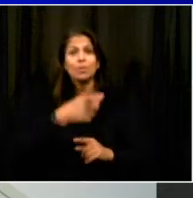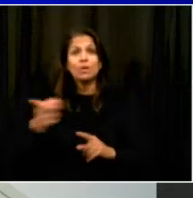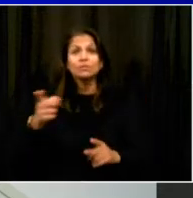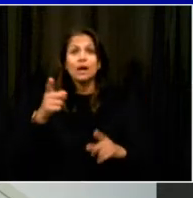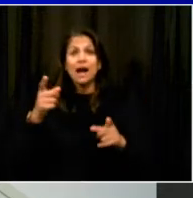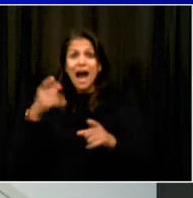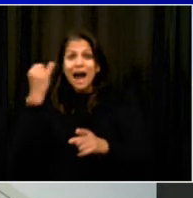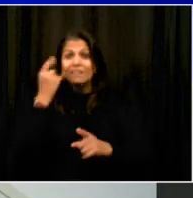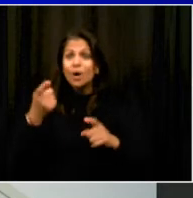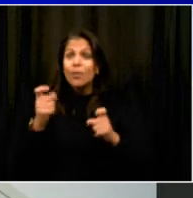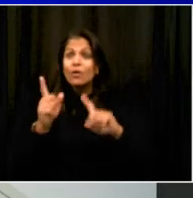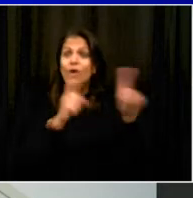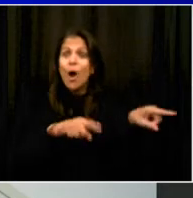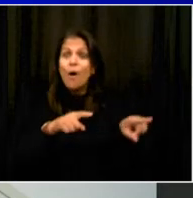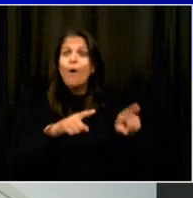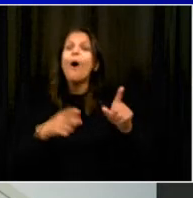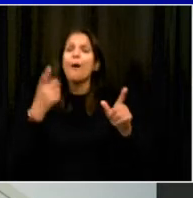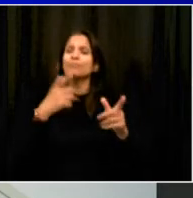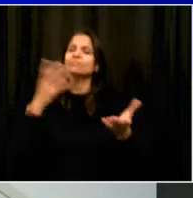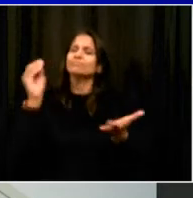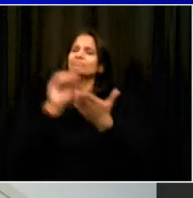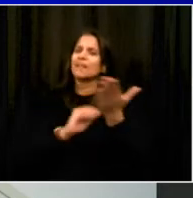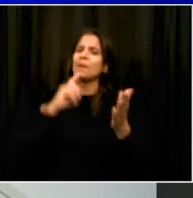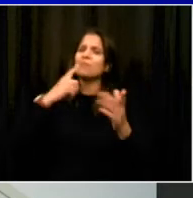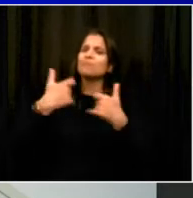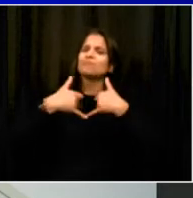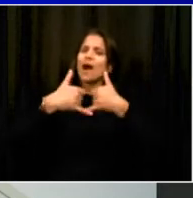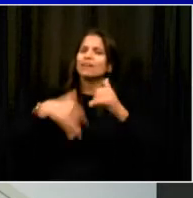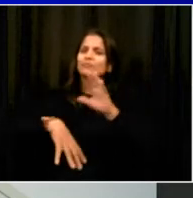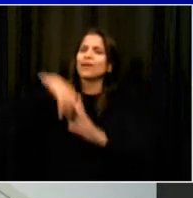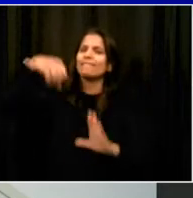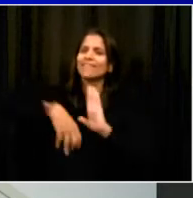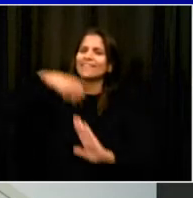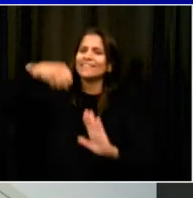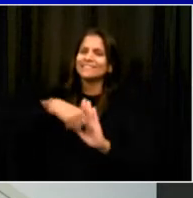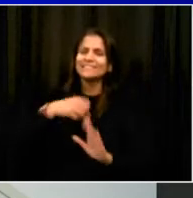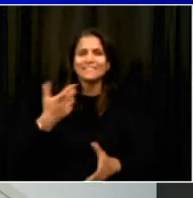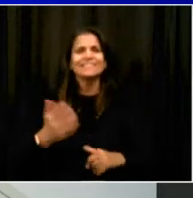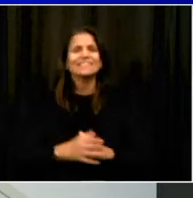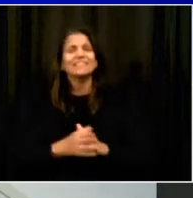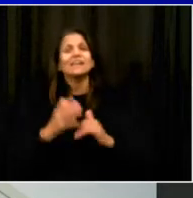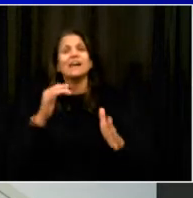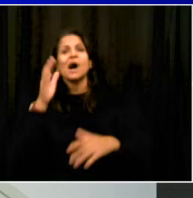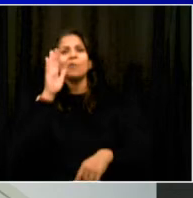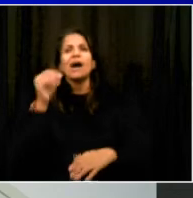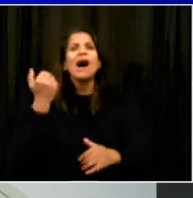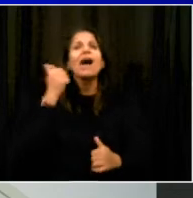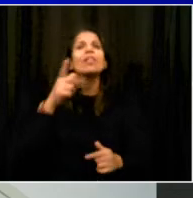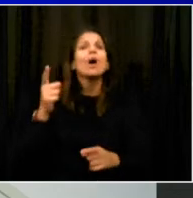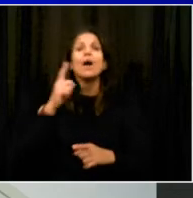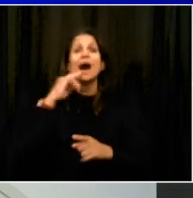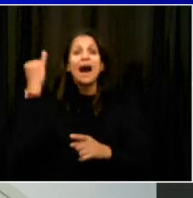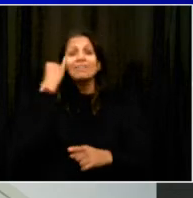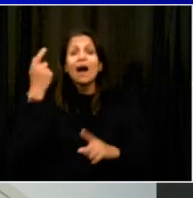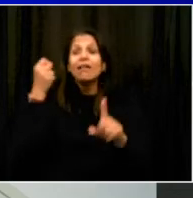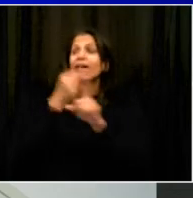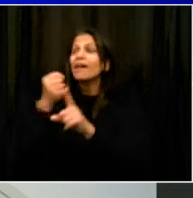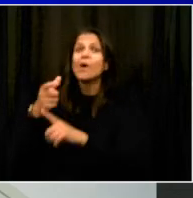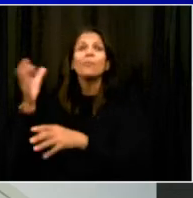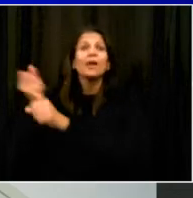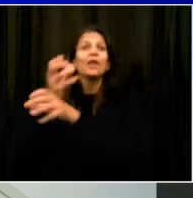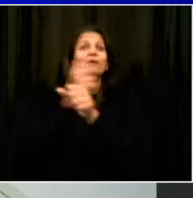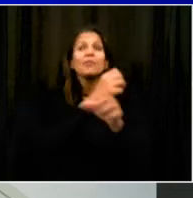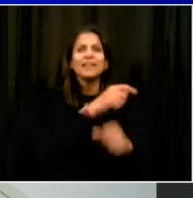selected, including Jessica from Queens and Sheldon from Brooklyn and Eileen from Manhattan. And Eileen won the New York City Parks